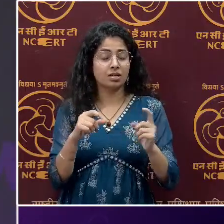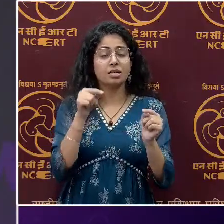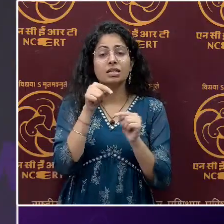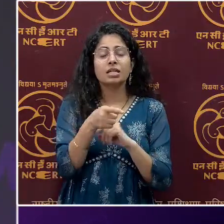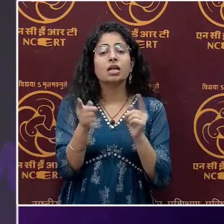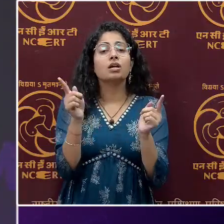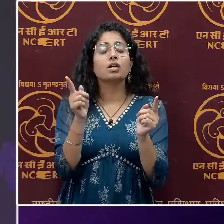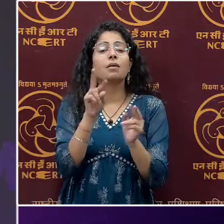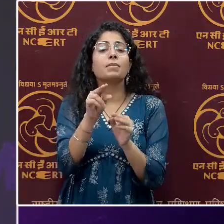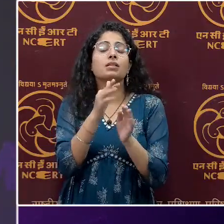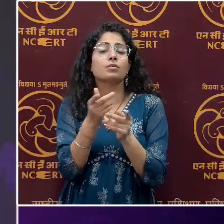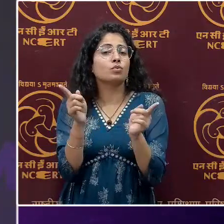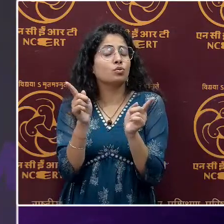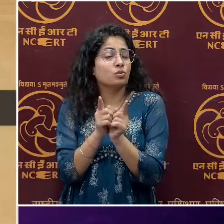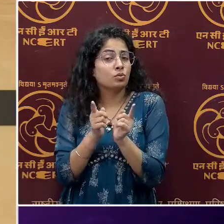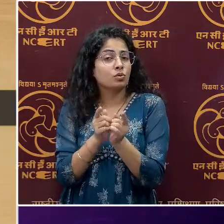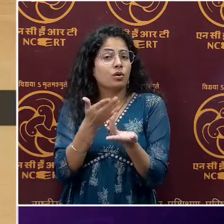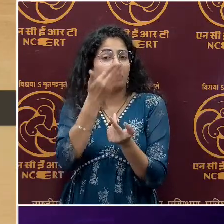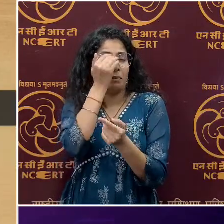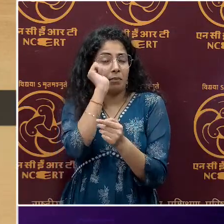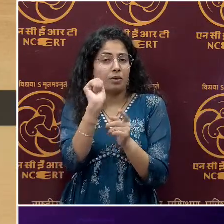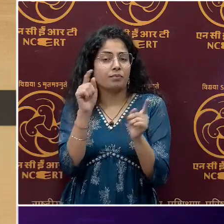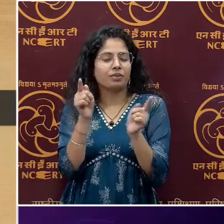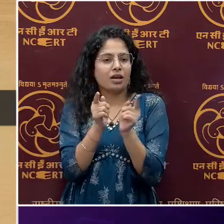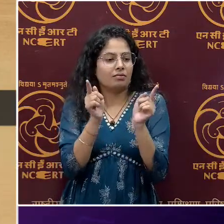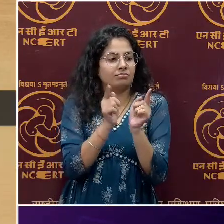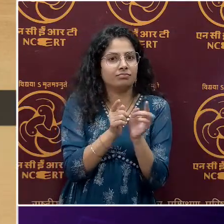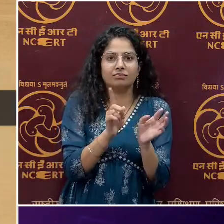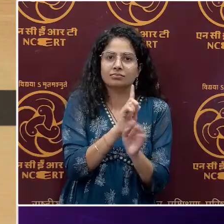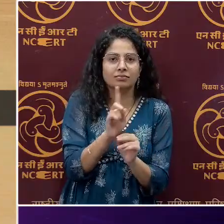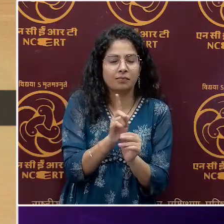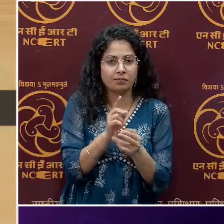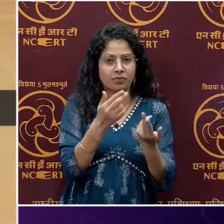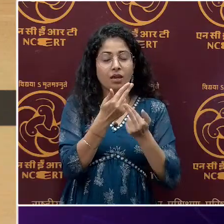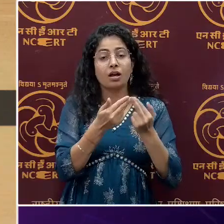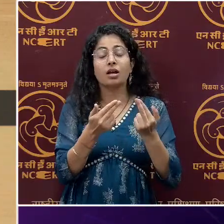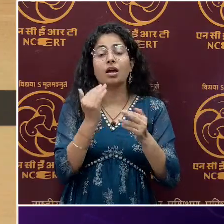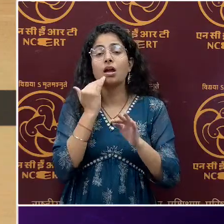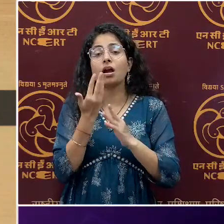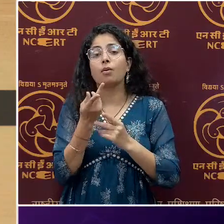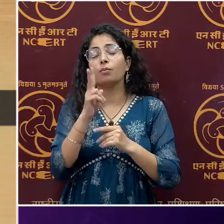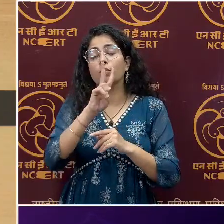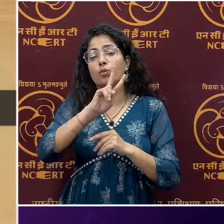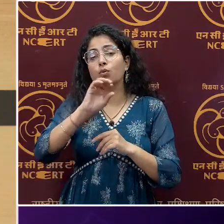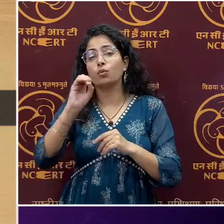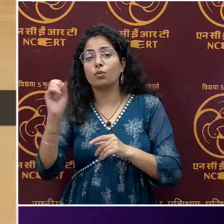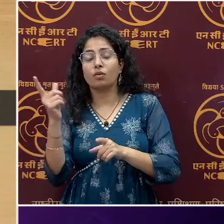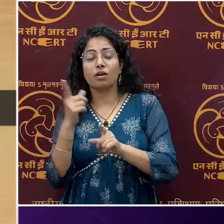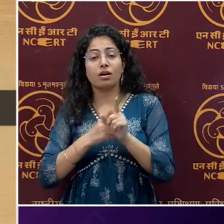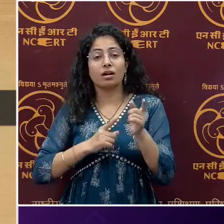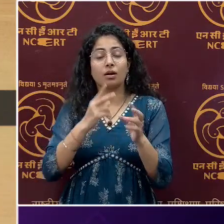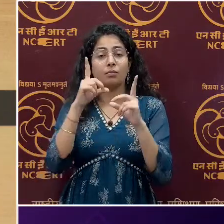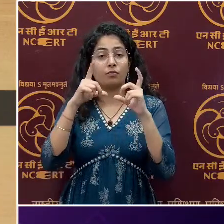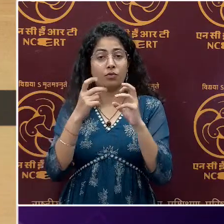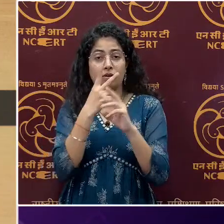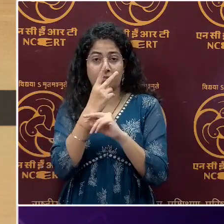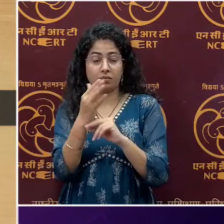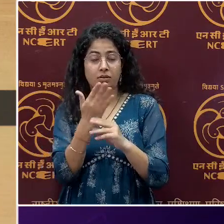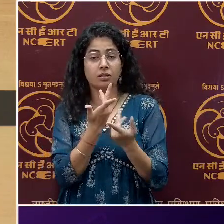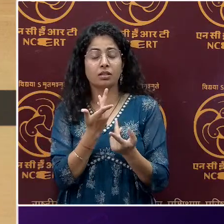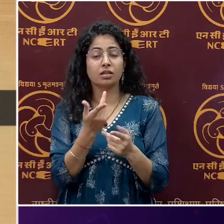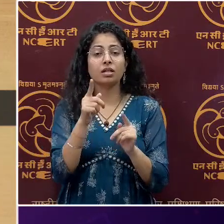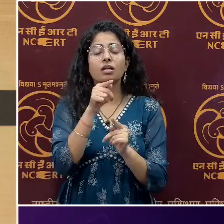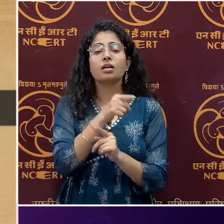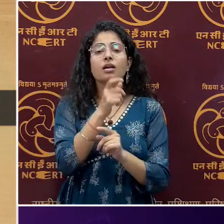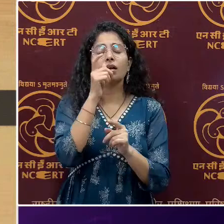a short memoir for us, but it's not that short, it is of 200 years. Wow. And here we can see in the picture that there is a